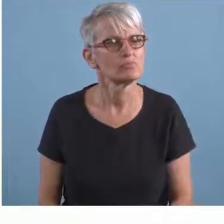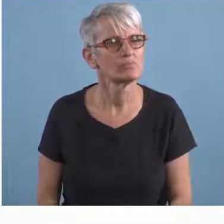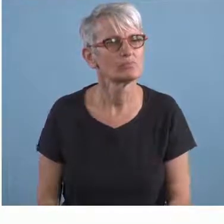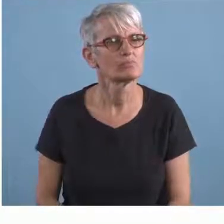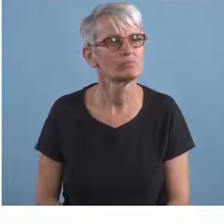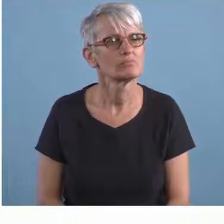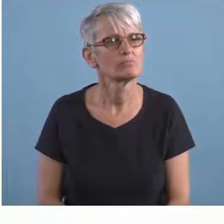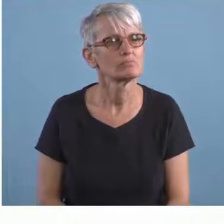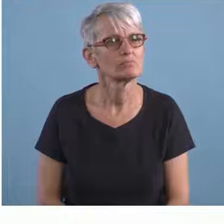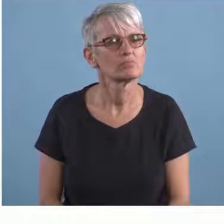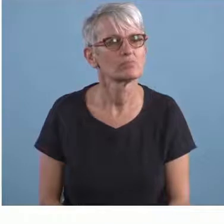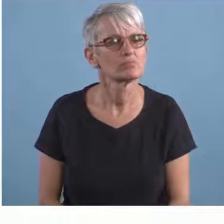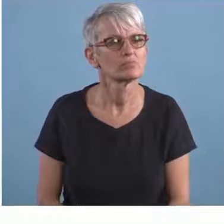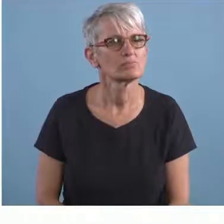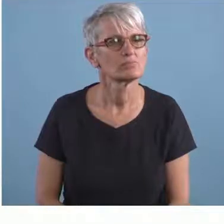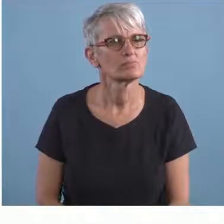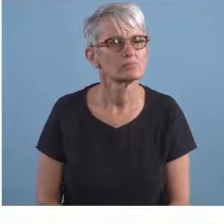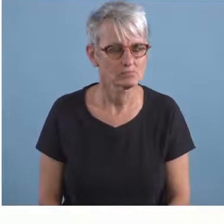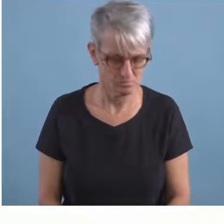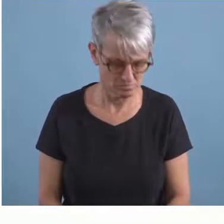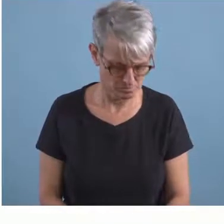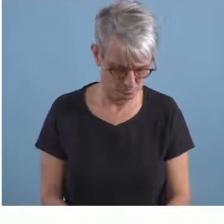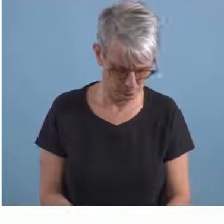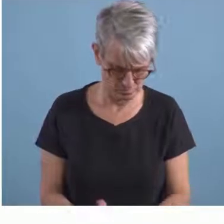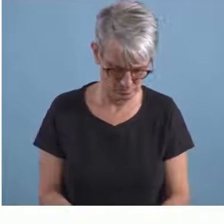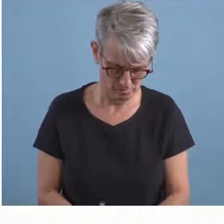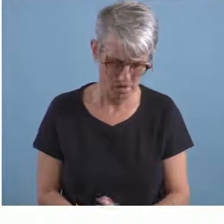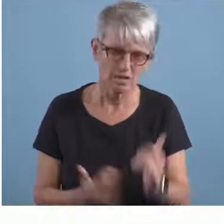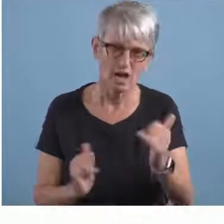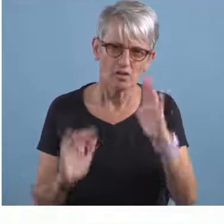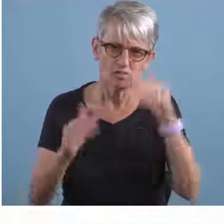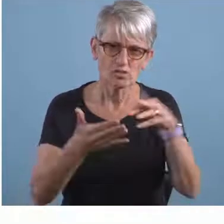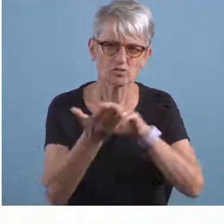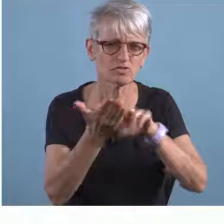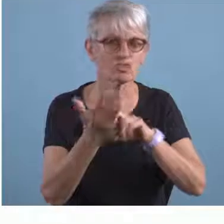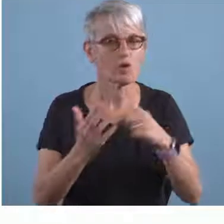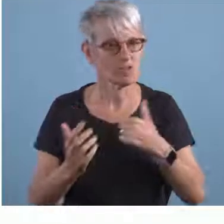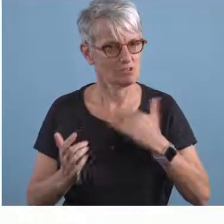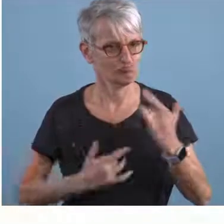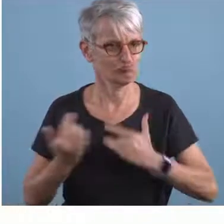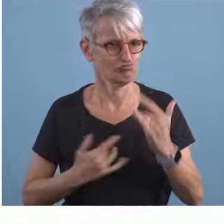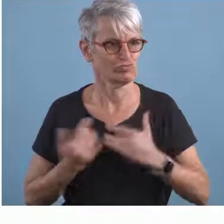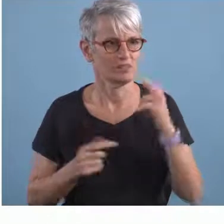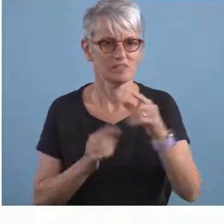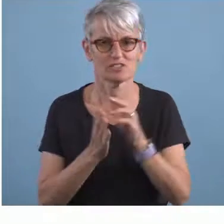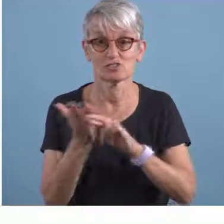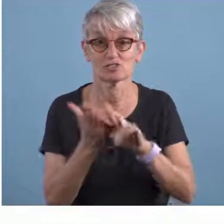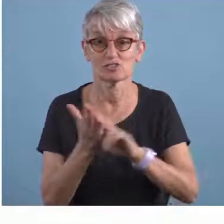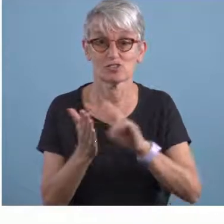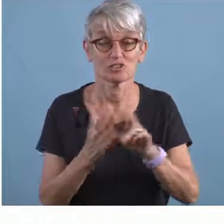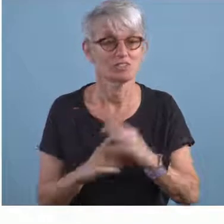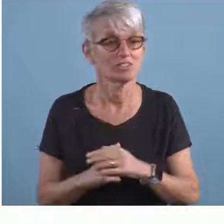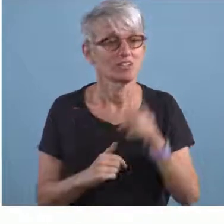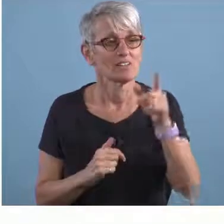coaching and just look at a little bit of research that I'm pretty excited about. This is a